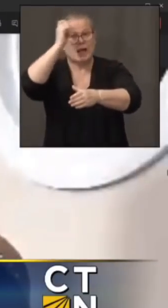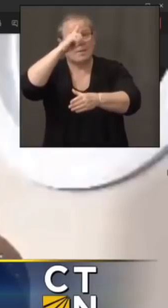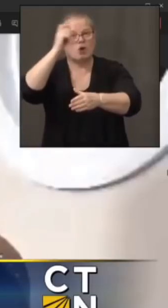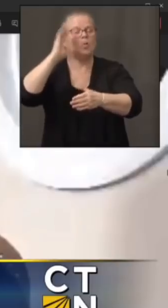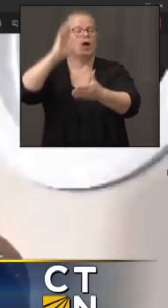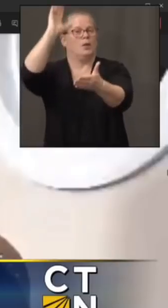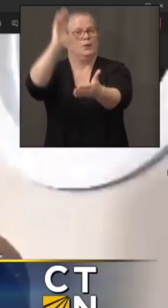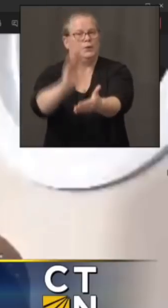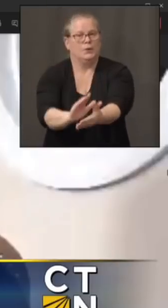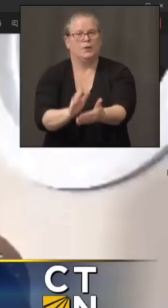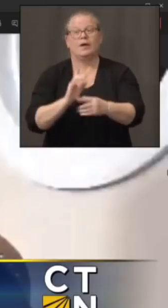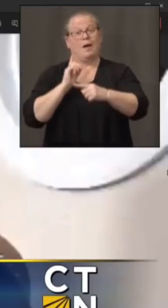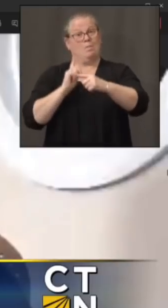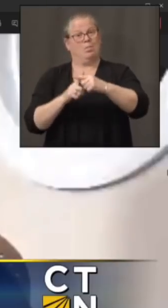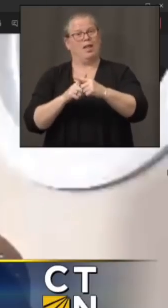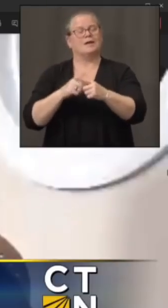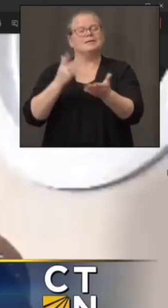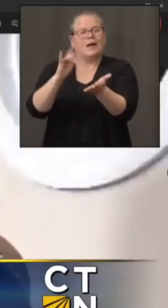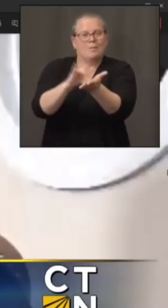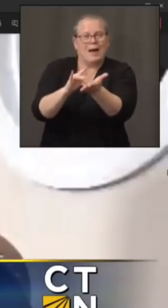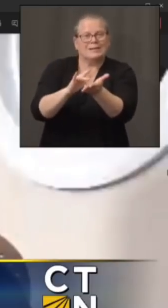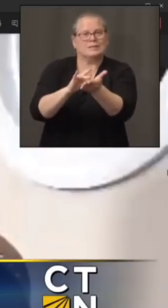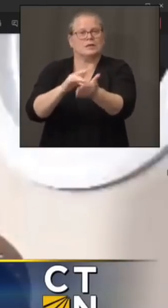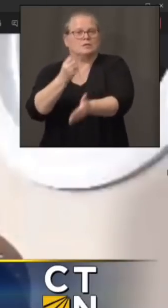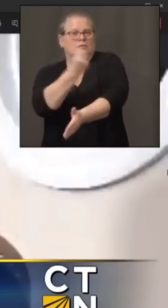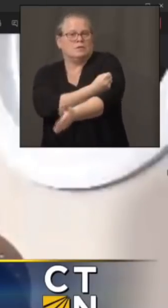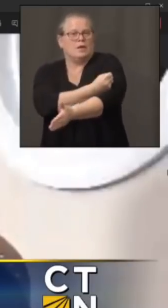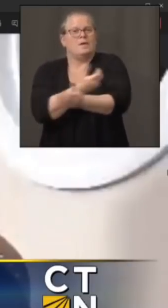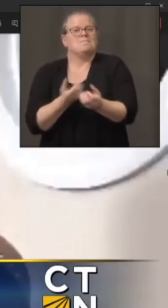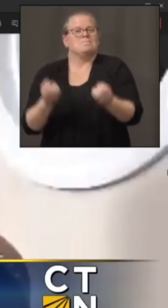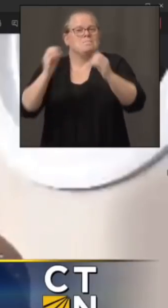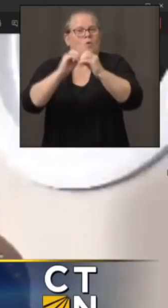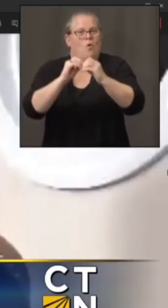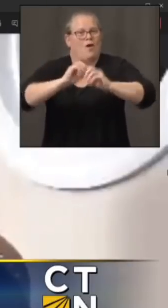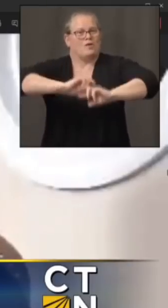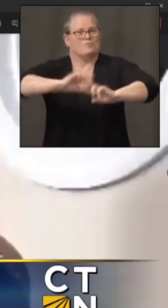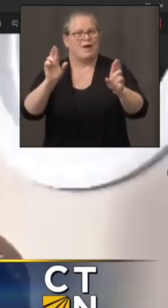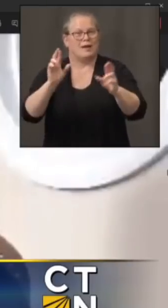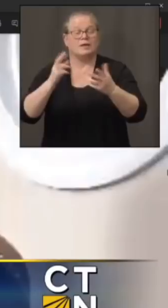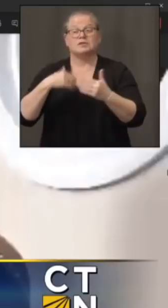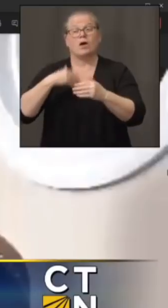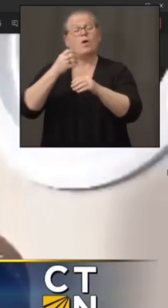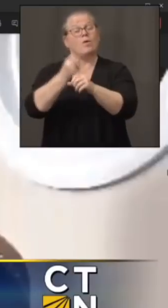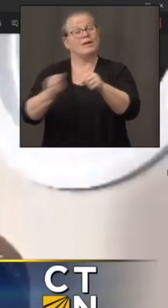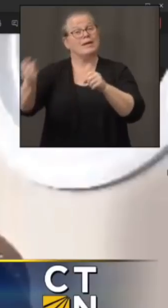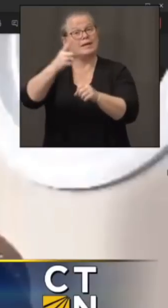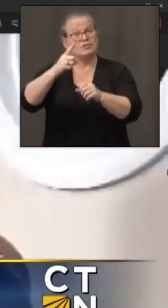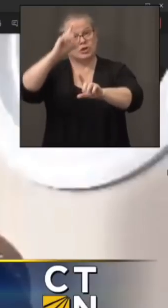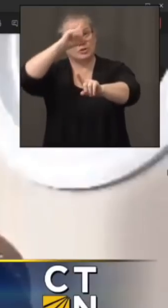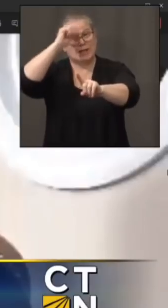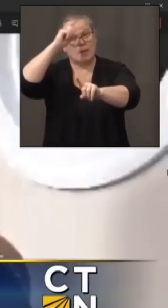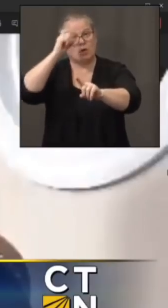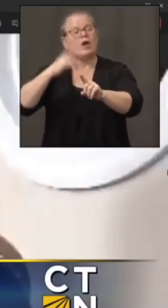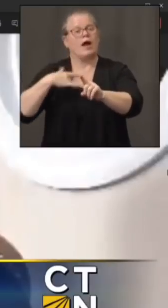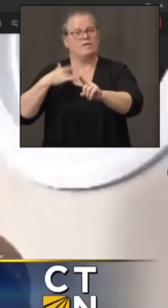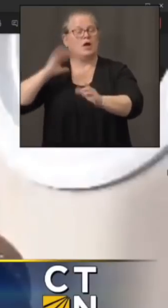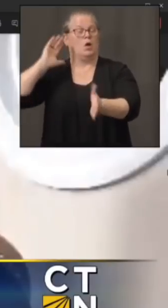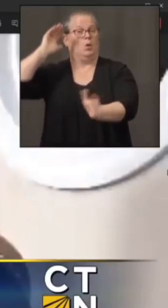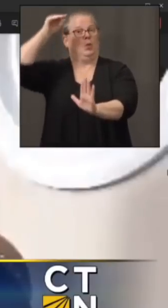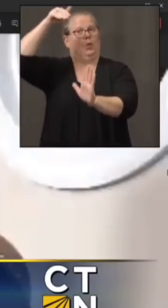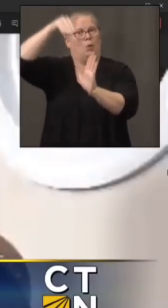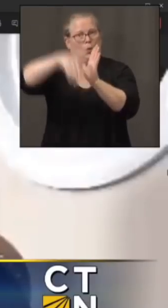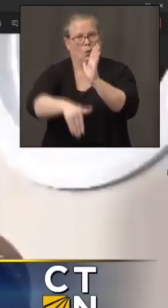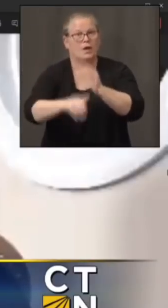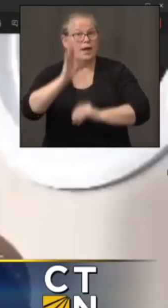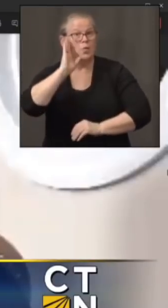And so I think as we enter the summer, it should be relatively quiescent, I'm hopeful. And then as we get into the fall, and the coronavirus wants to